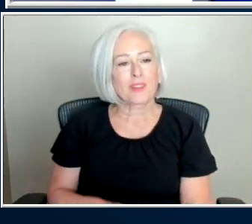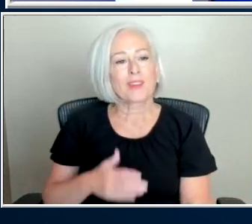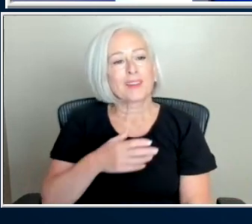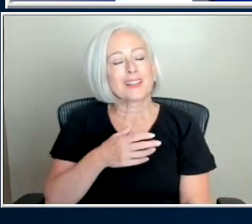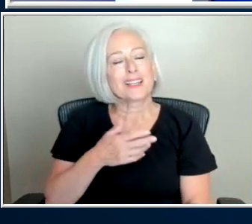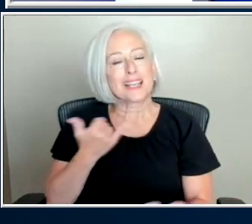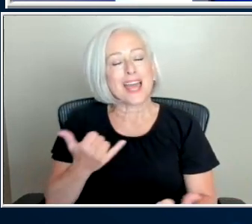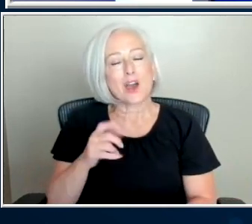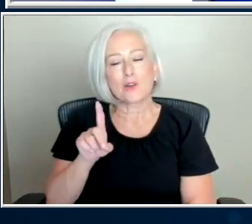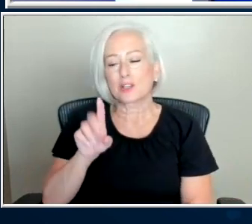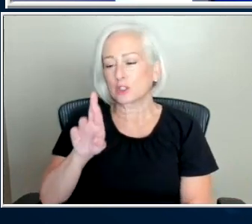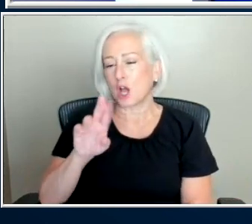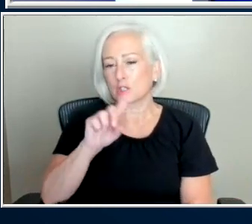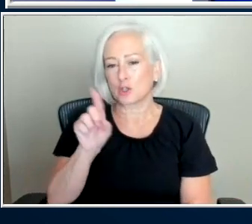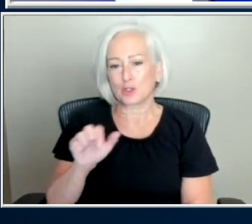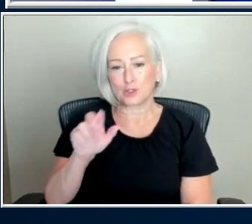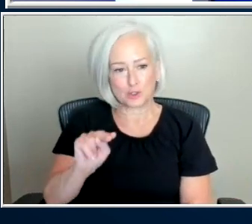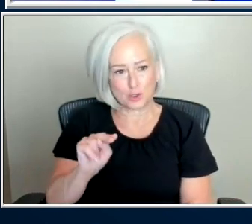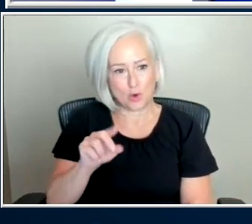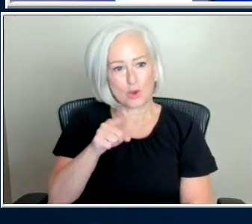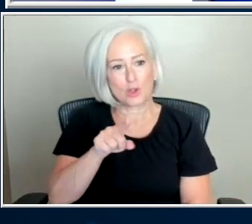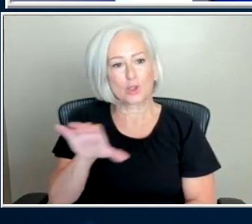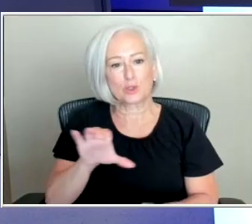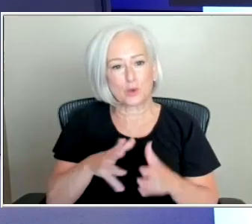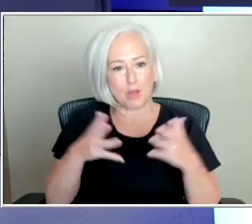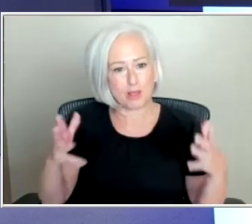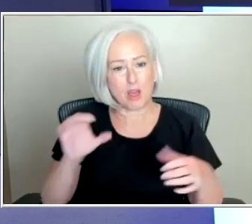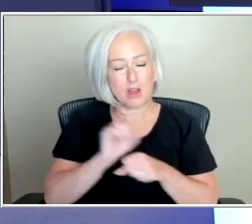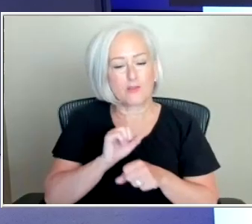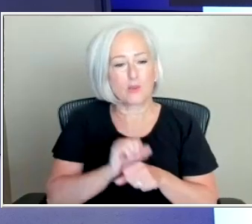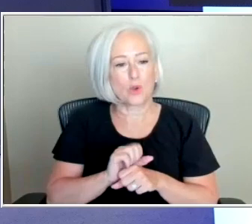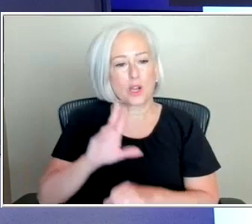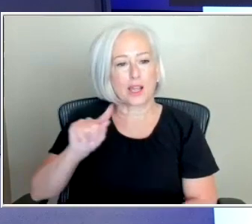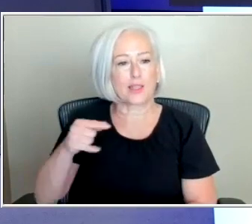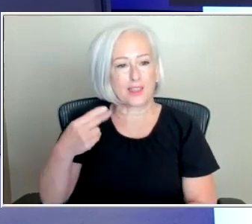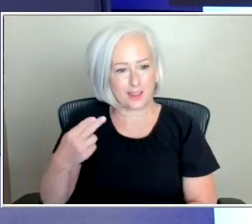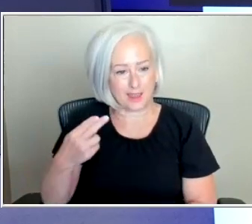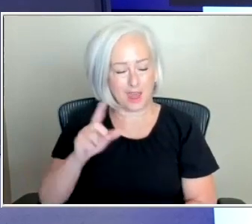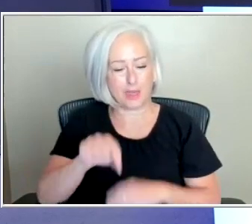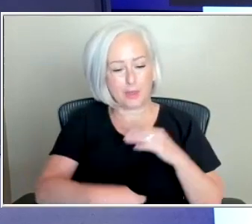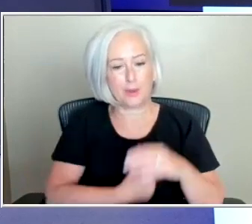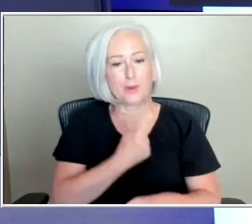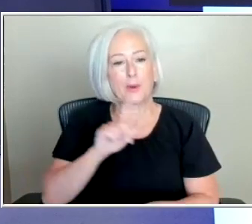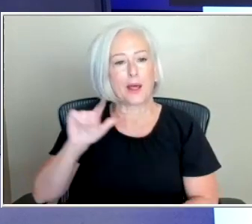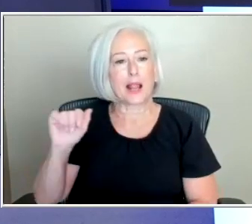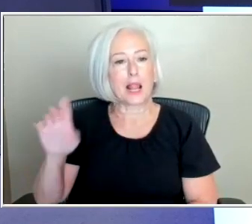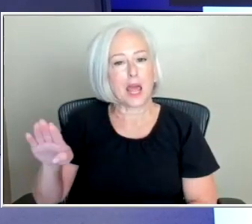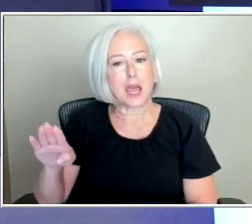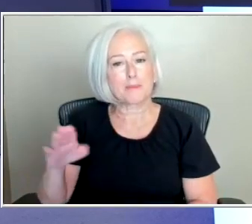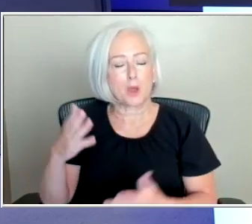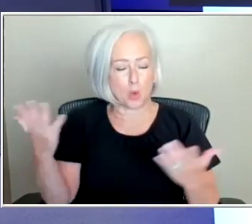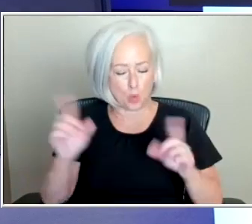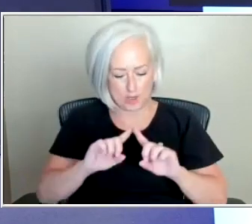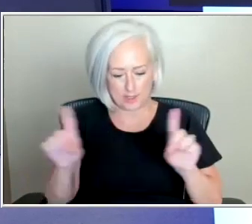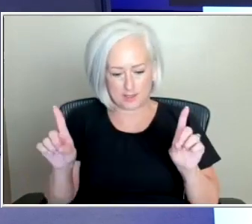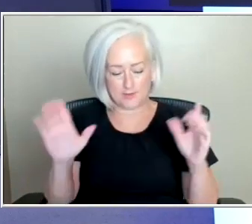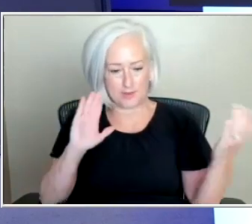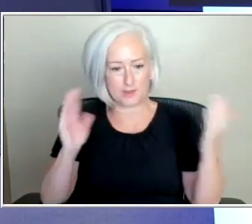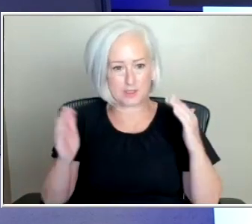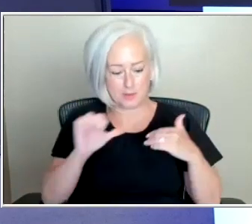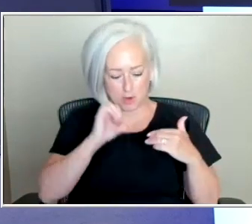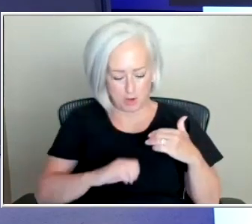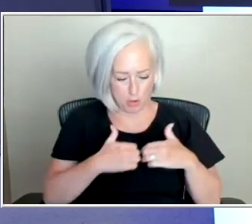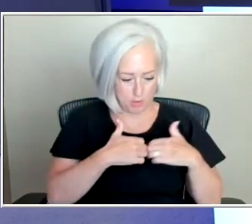that, because you do a lot of work in the cath lab. But what are the main differences for a patient between open heart surgery and a